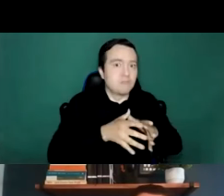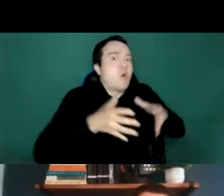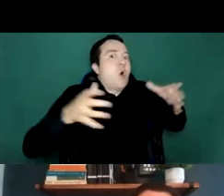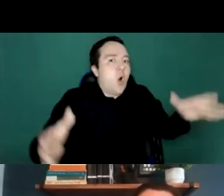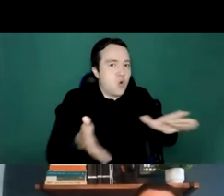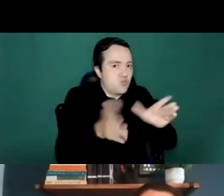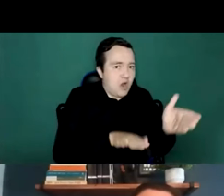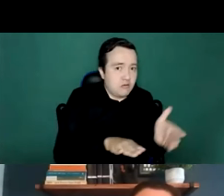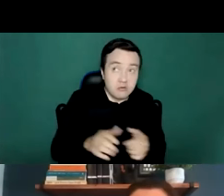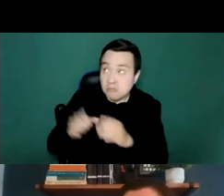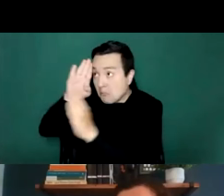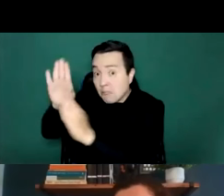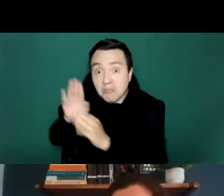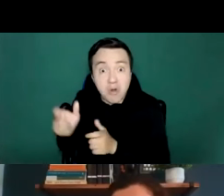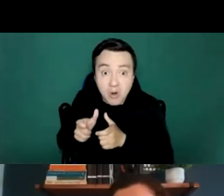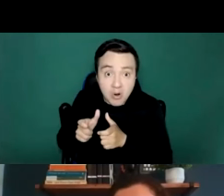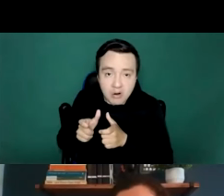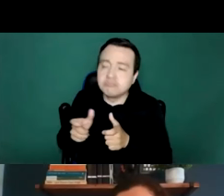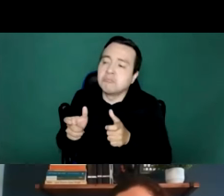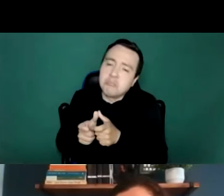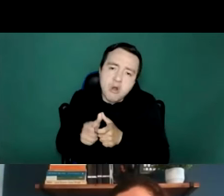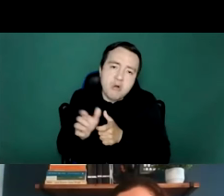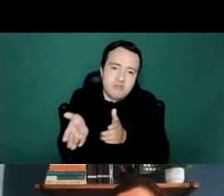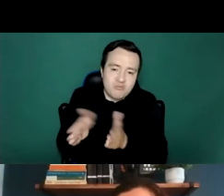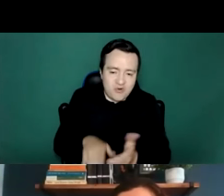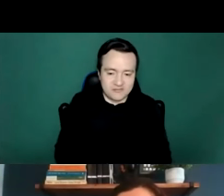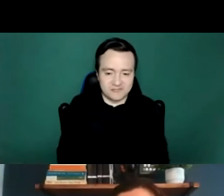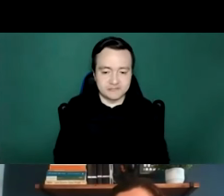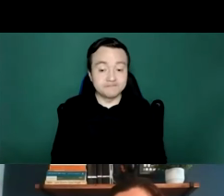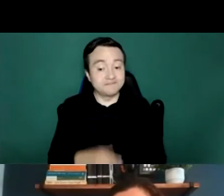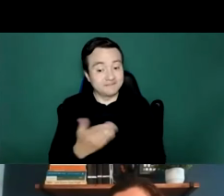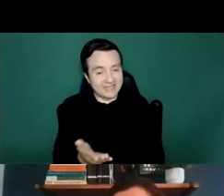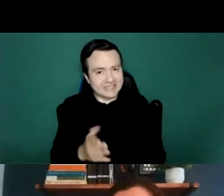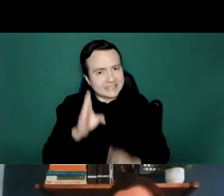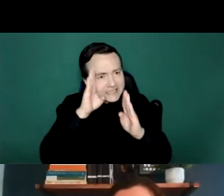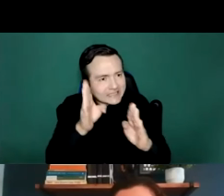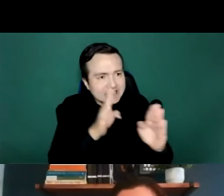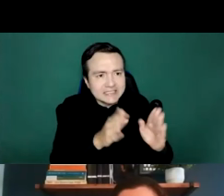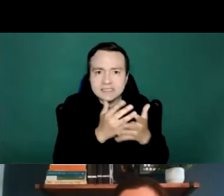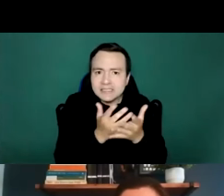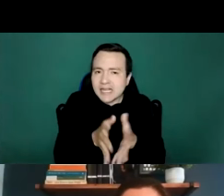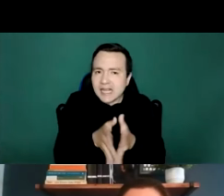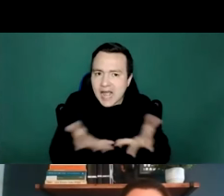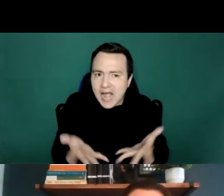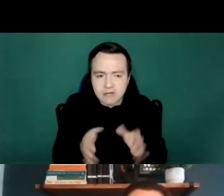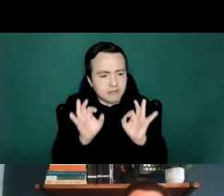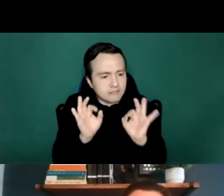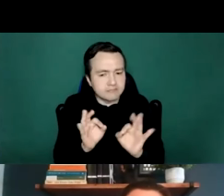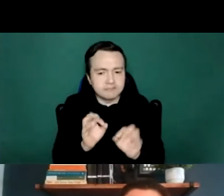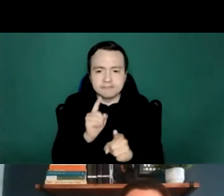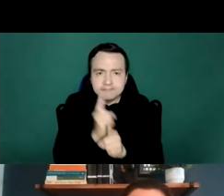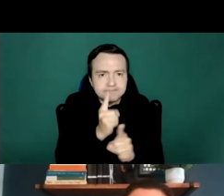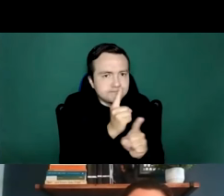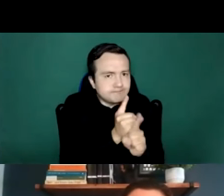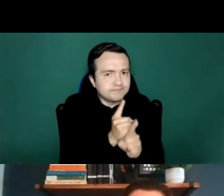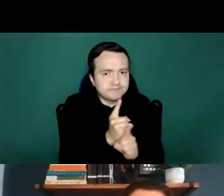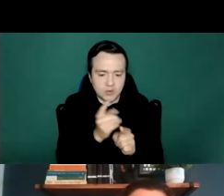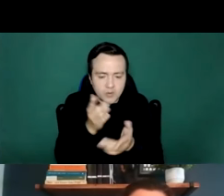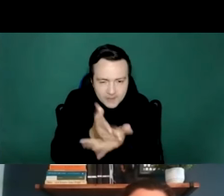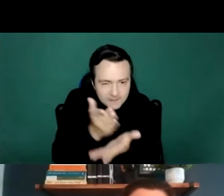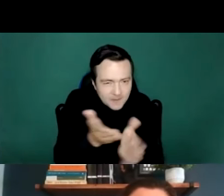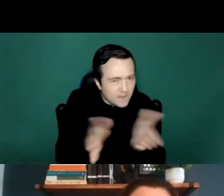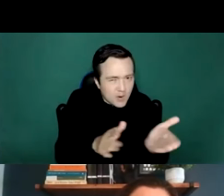example, the need to improve the timely seek for information to have a positive effect on the mortality rates. But it also